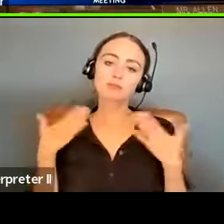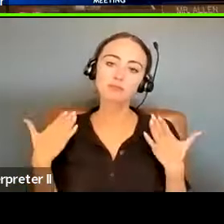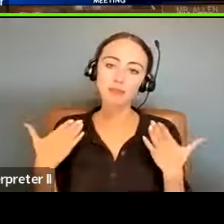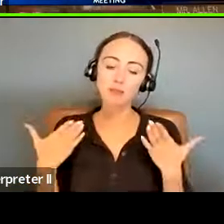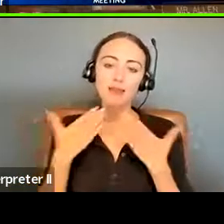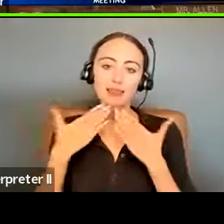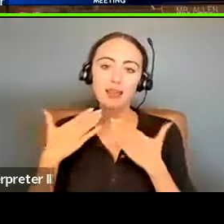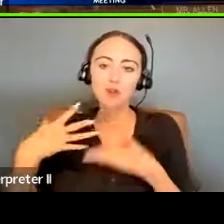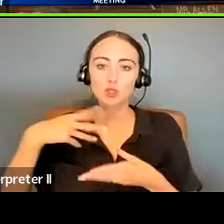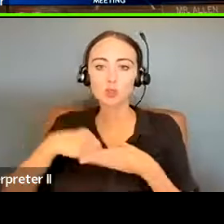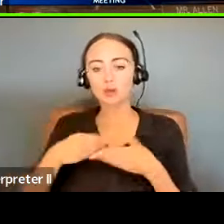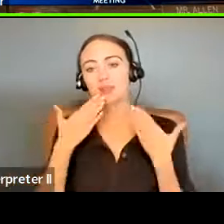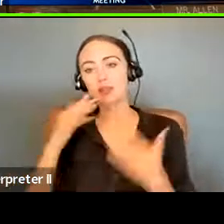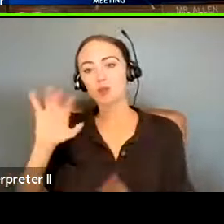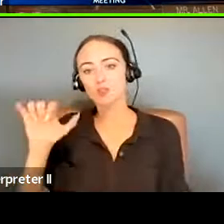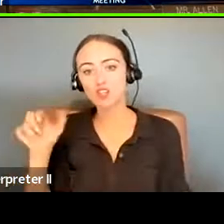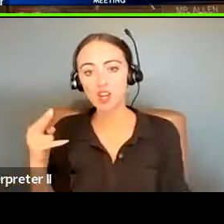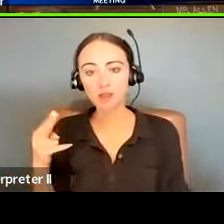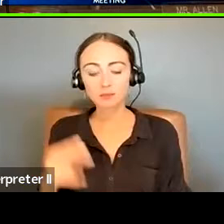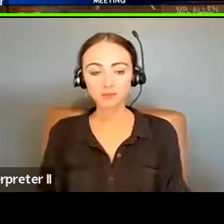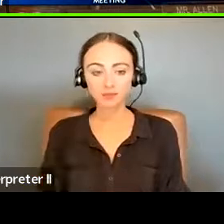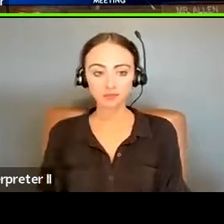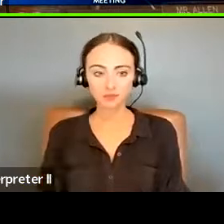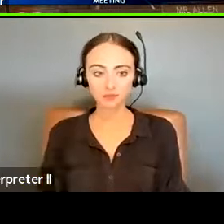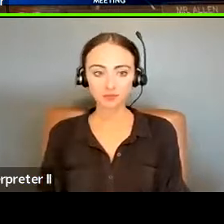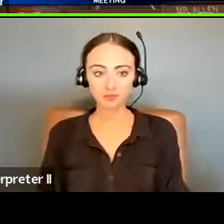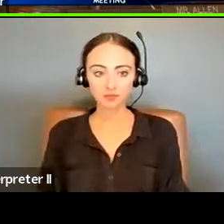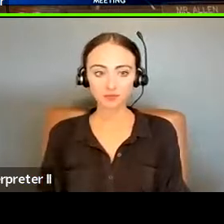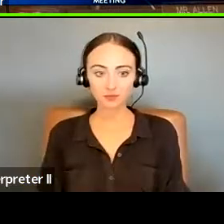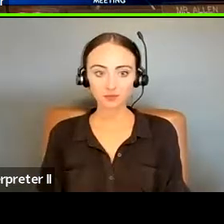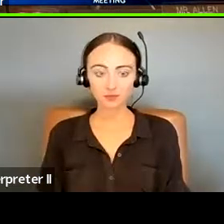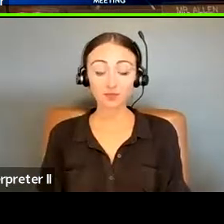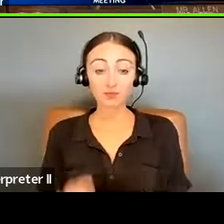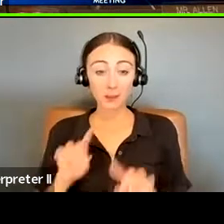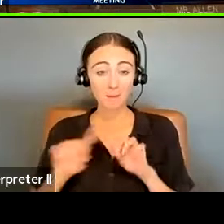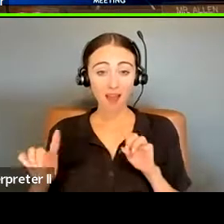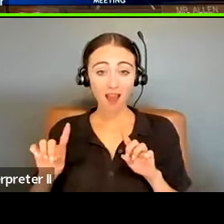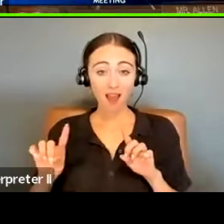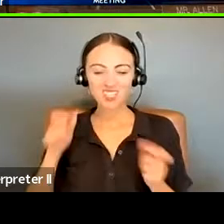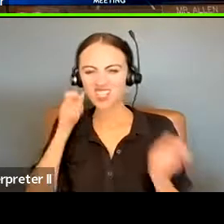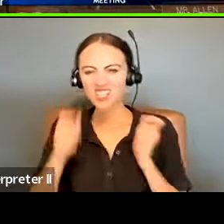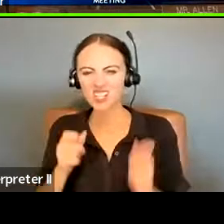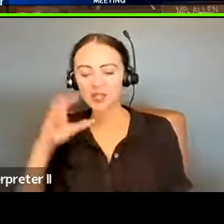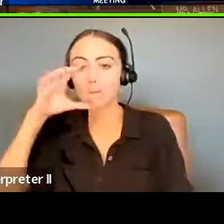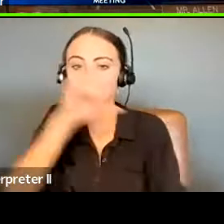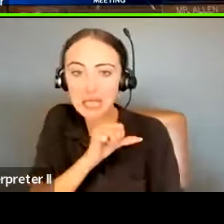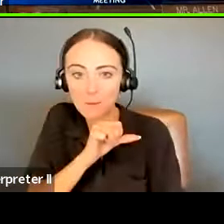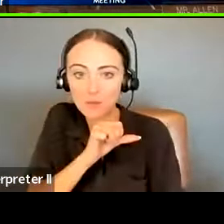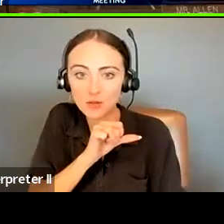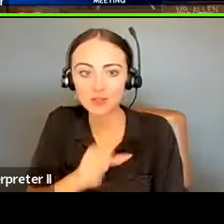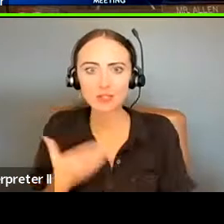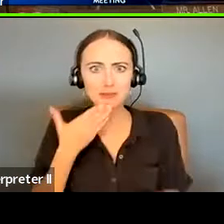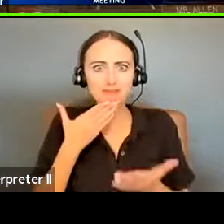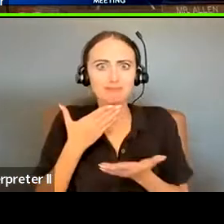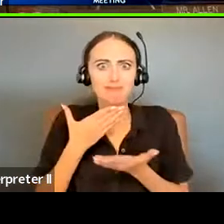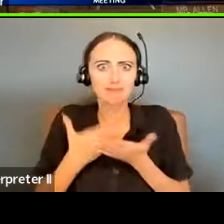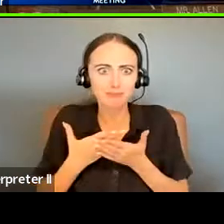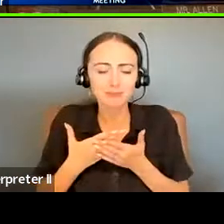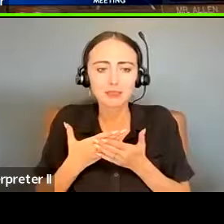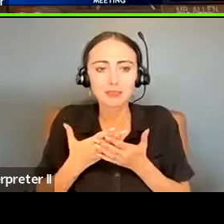is included this time. But flipping the presumption is a big part of what we're trying to do.